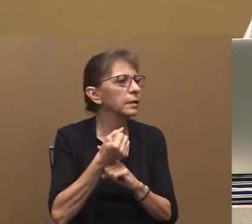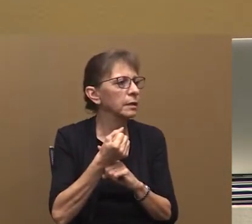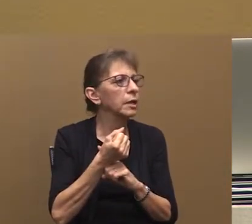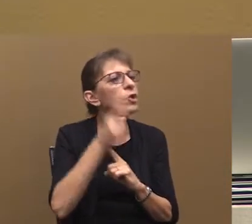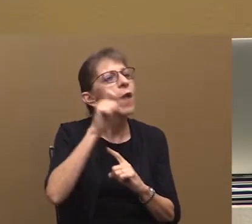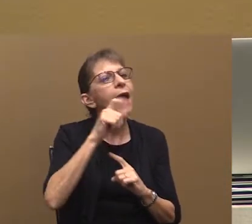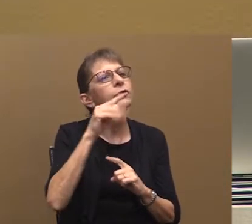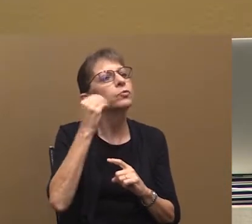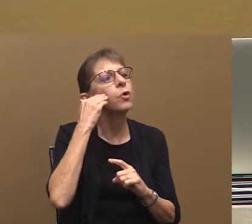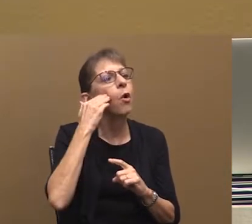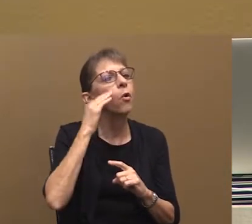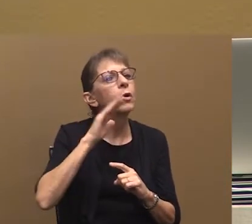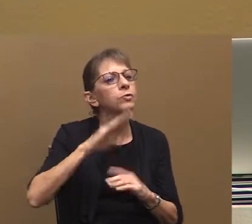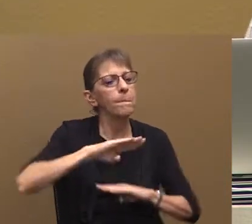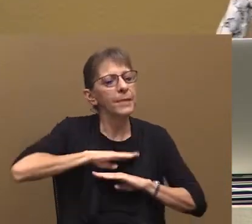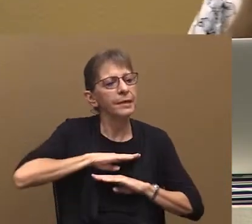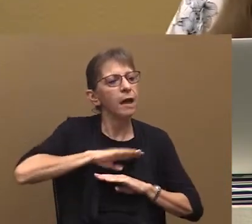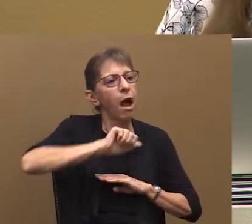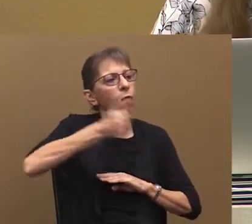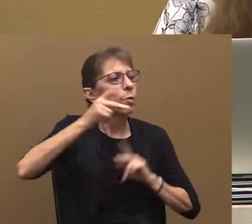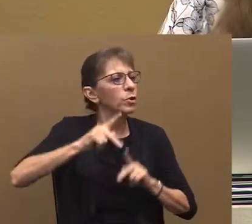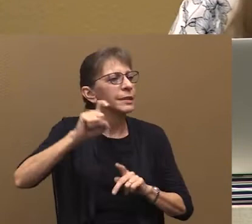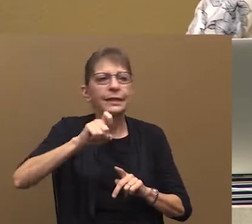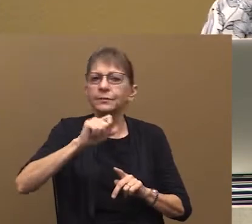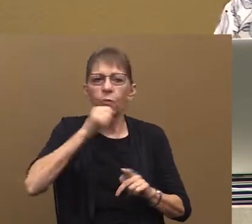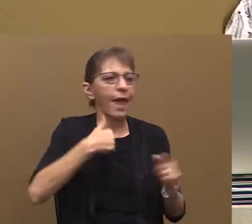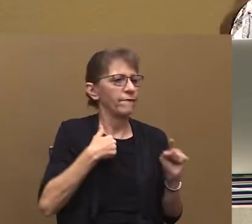person's needs.